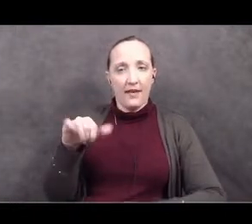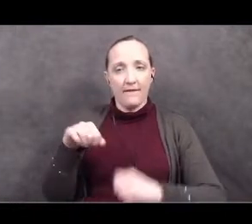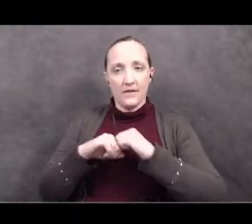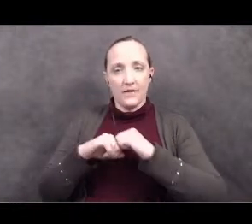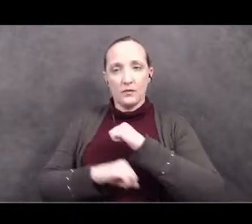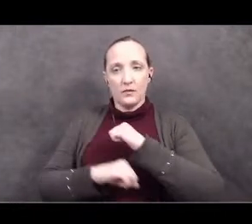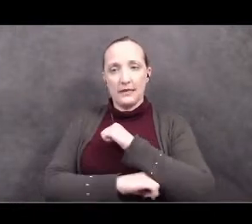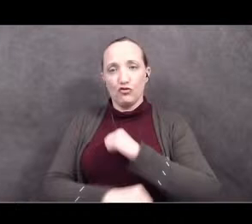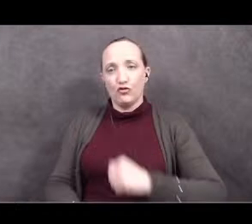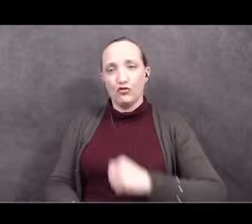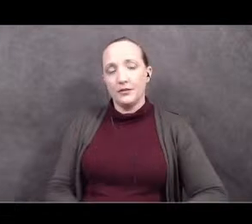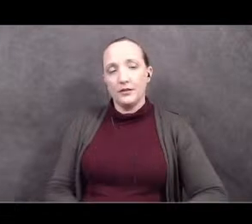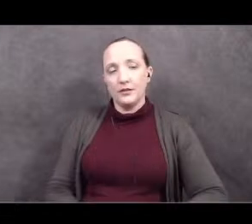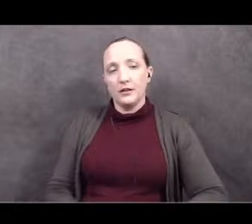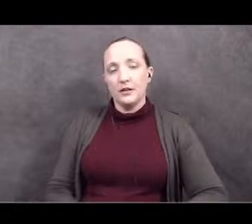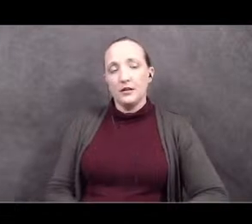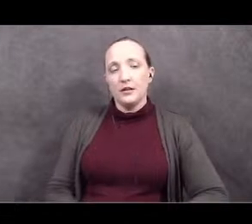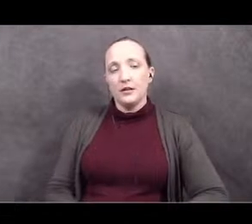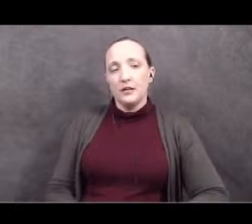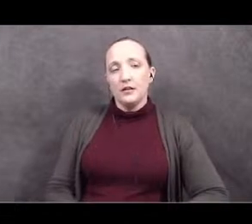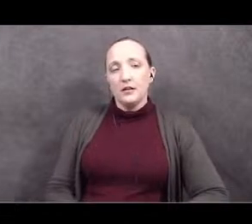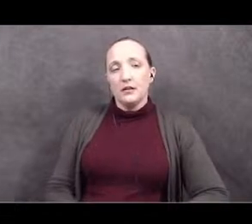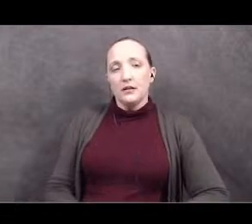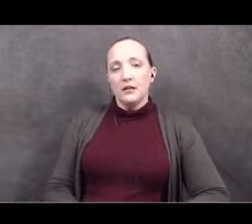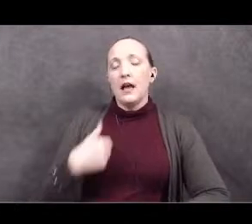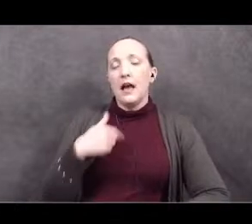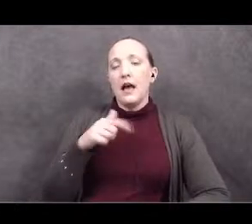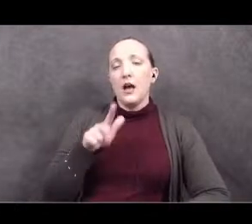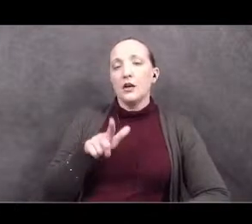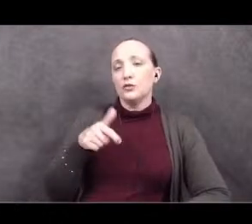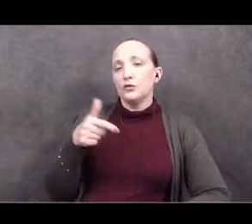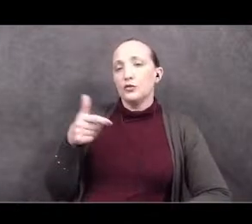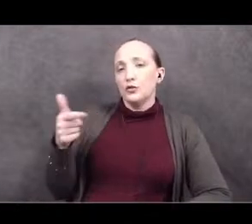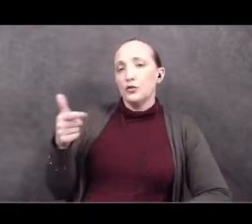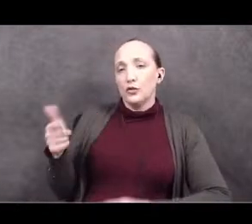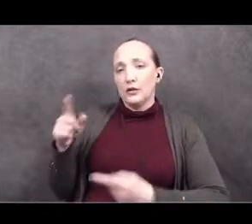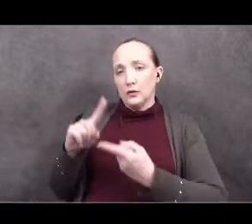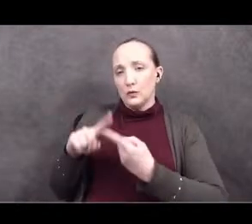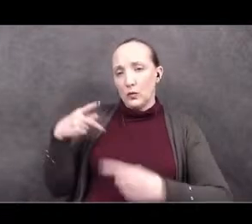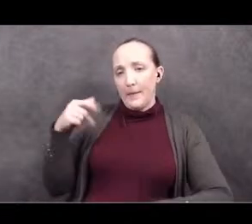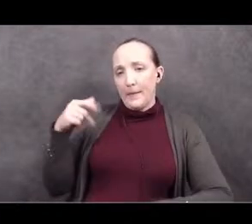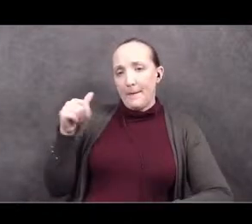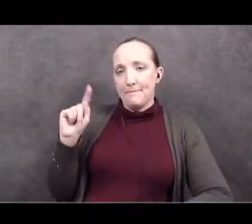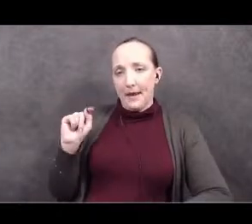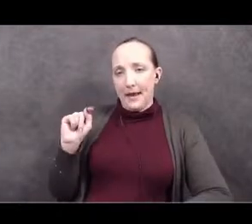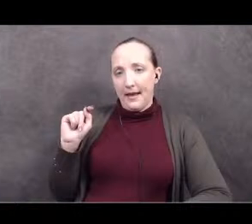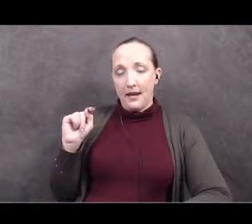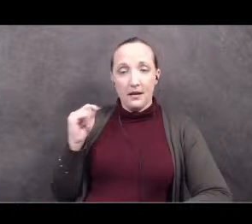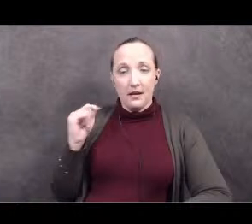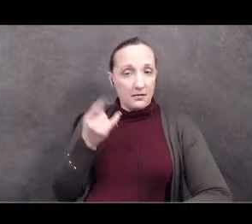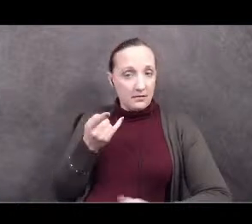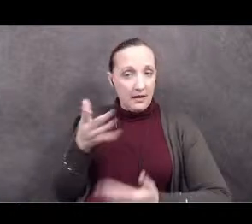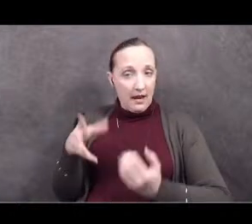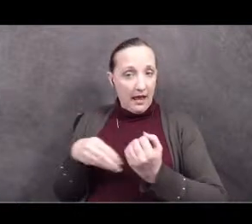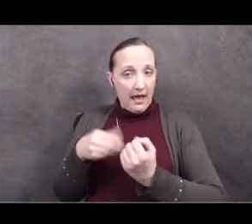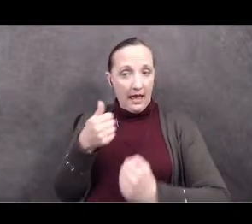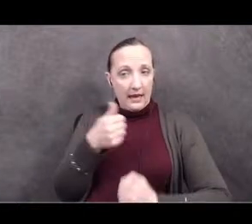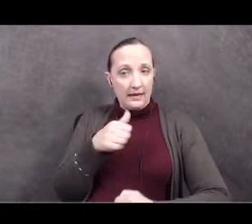foundation and u i I'll turn it over at this point to Pat if she wants to add anything